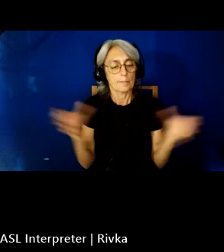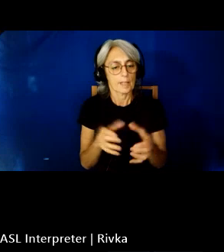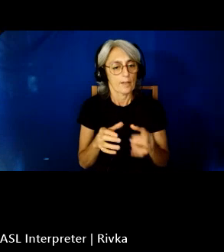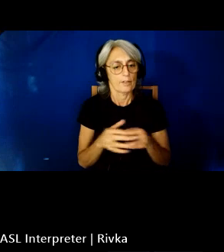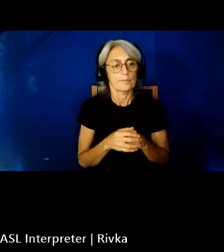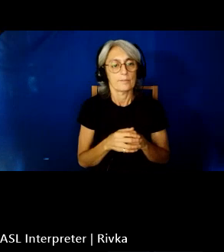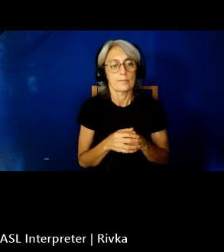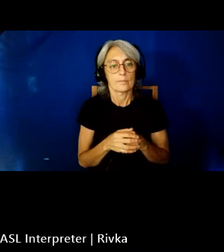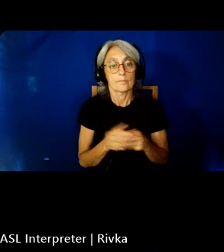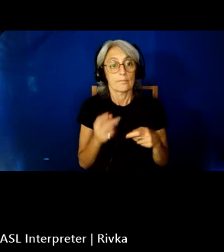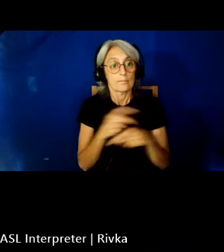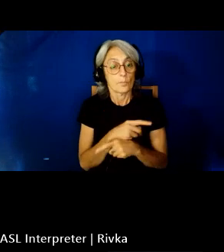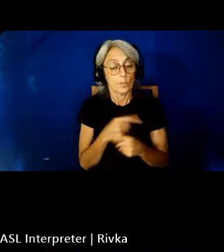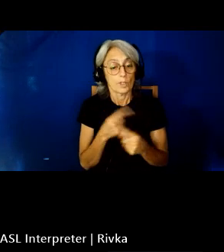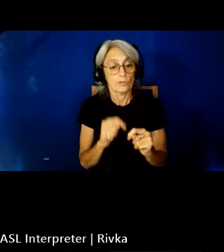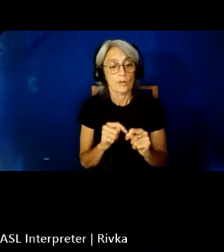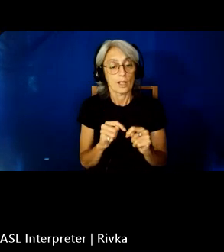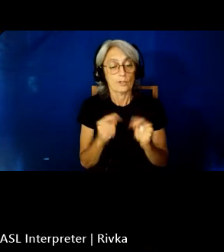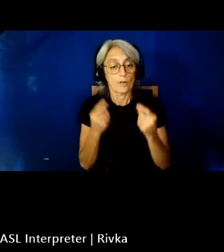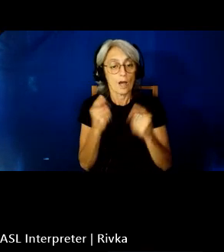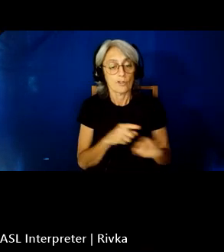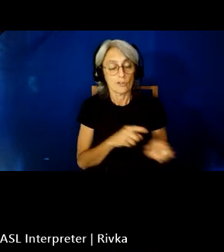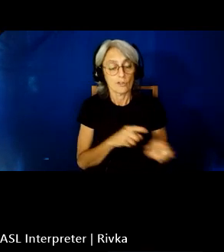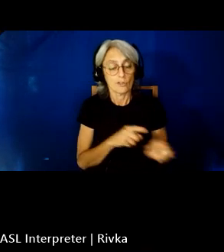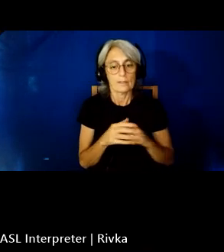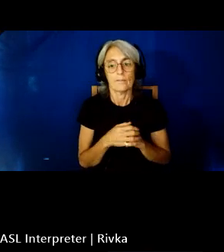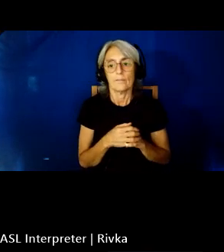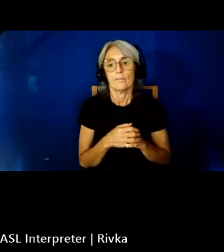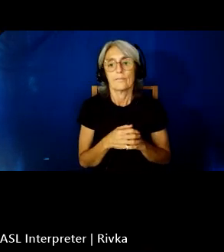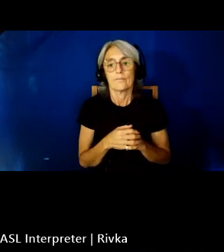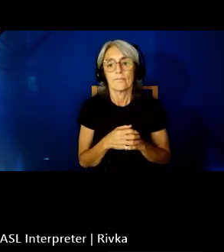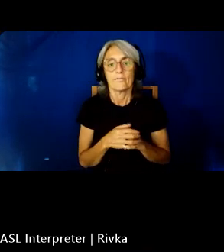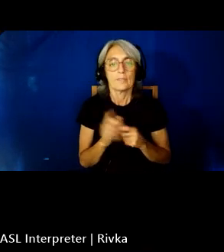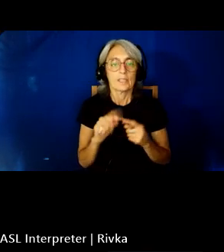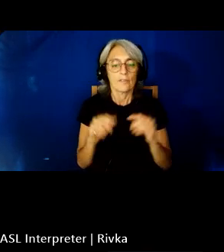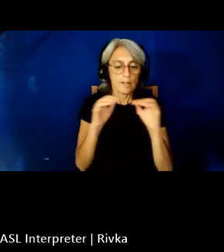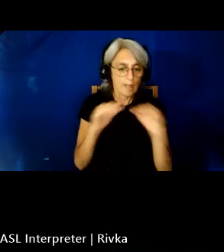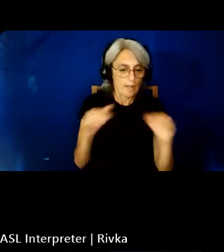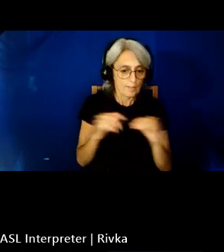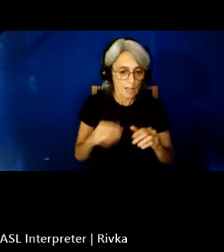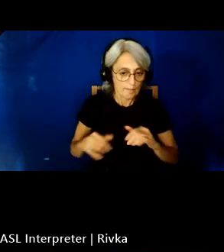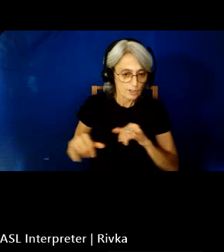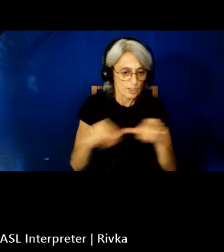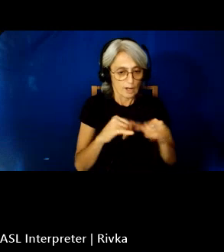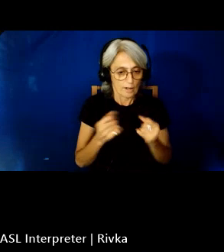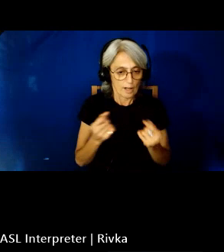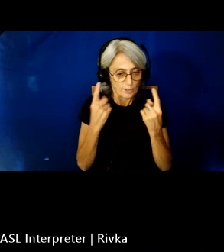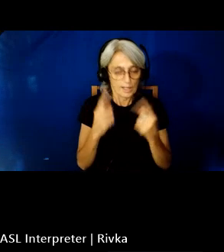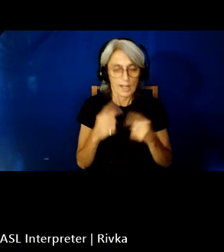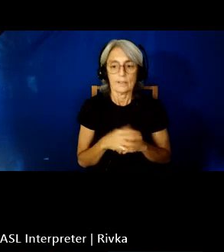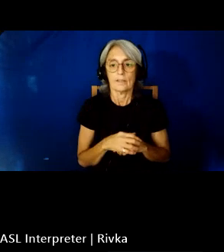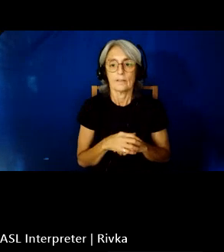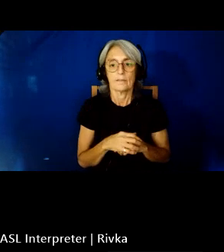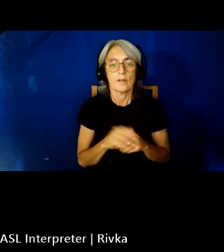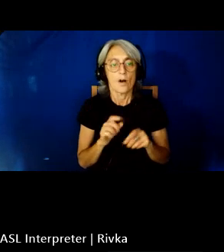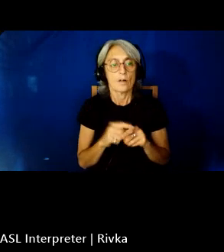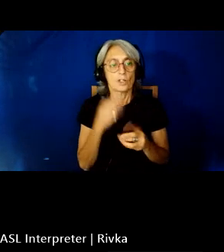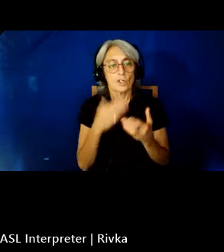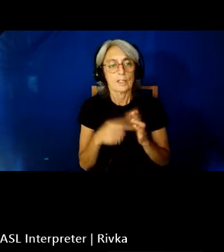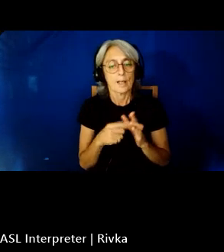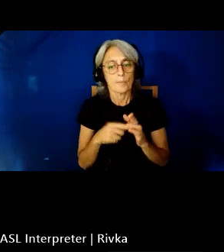when you're trying to reach agreement on levels of shared understanding, but it also is an example of what we just need